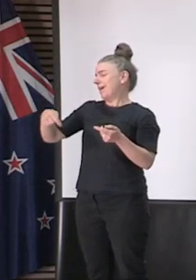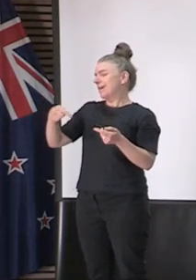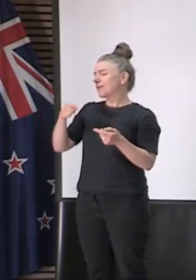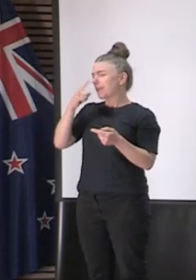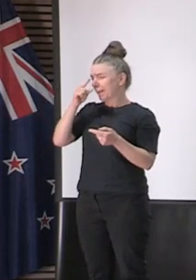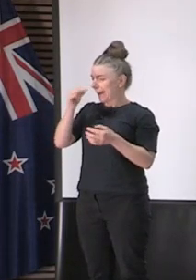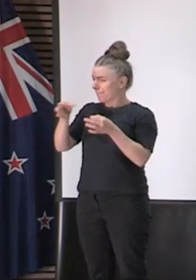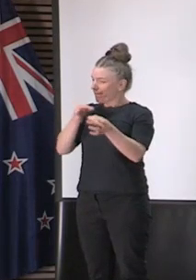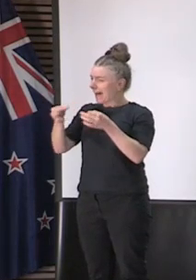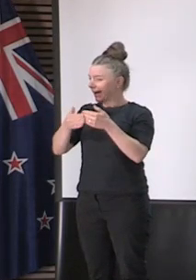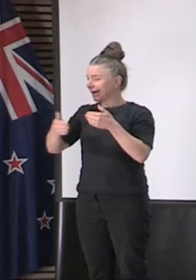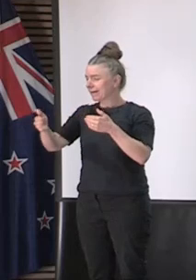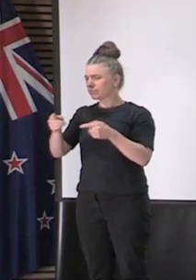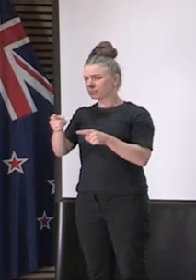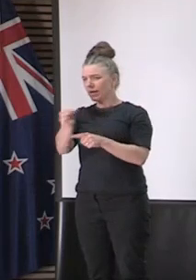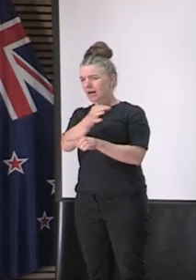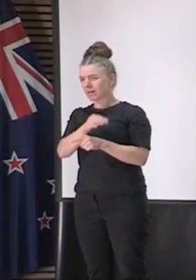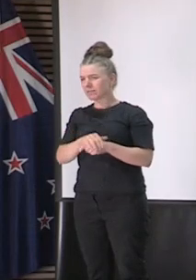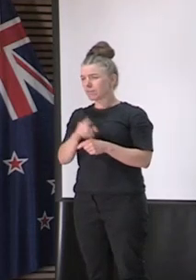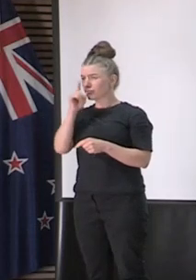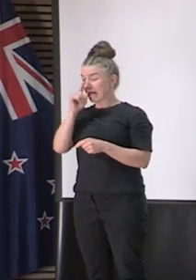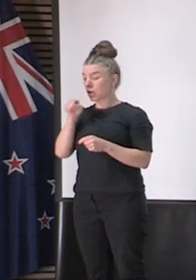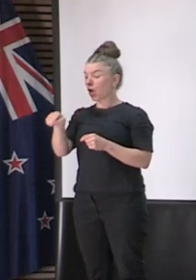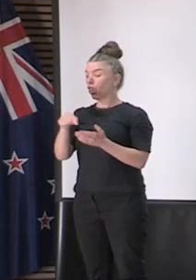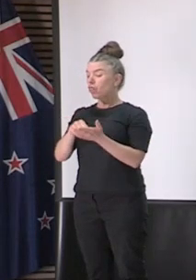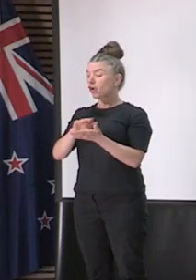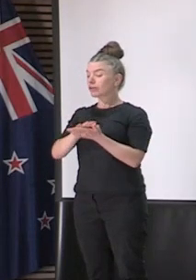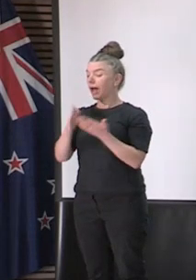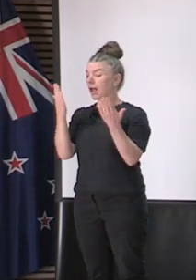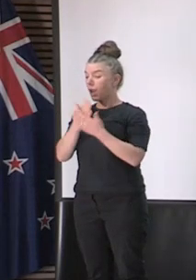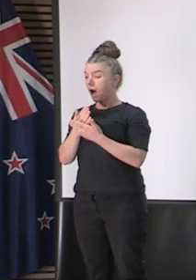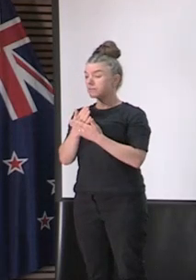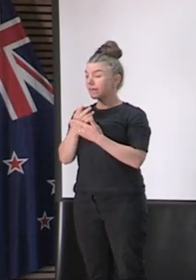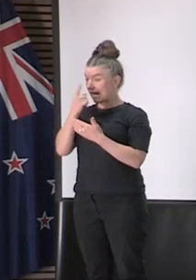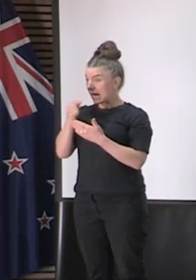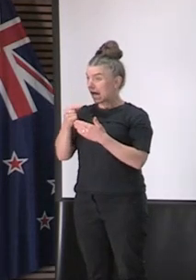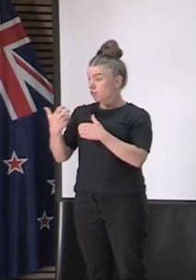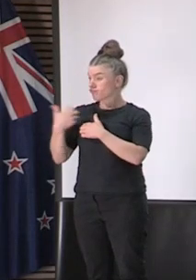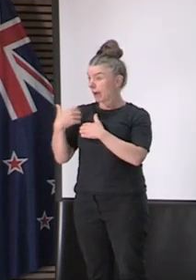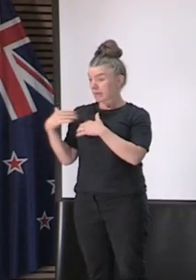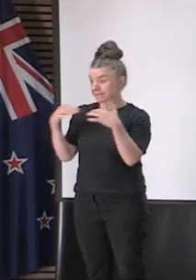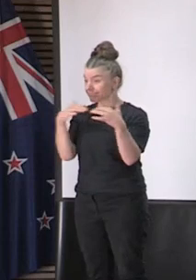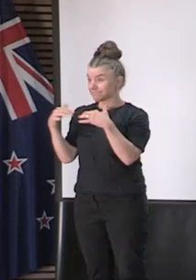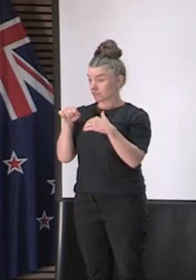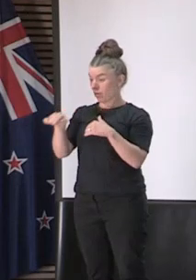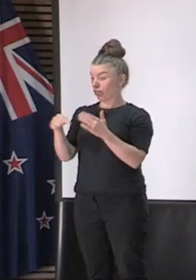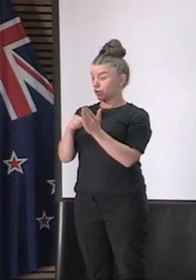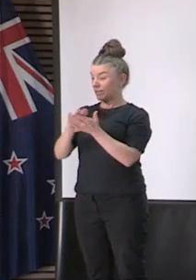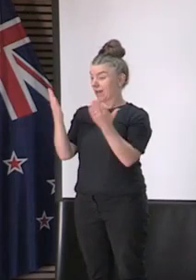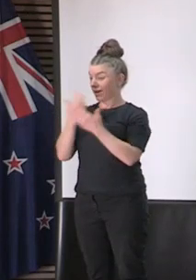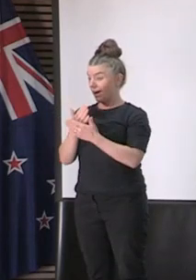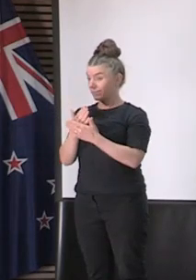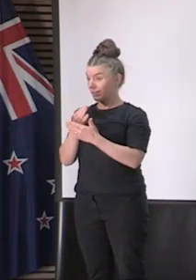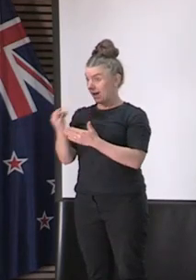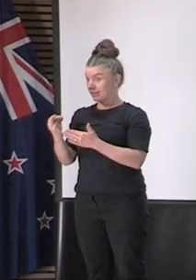with planning more generally. If they night someone wants to go and play a rugby game between nine other people, that's fine. Again, actually, some of those community codes have indicated